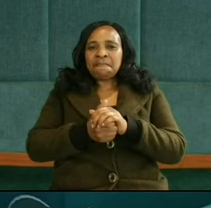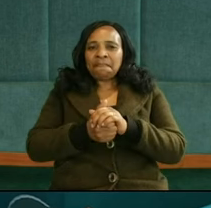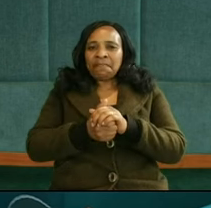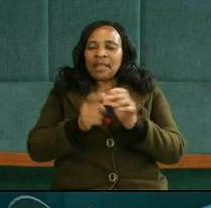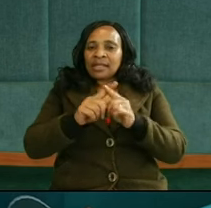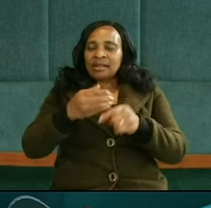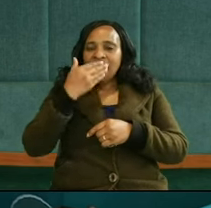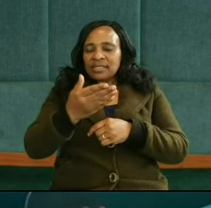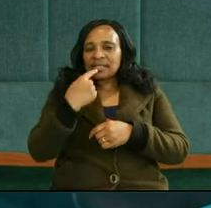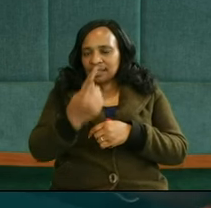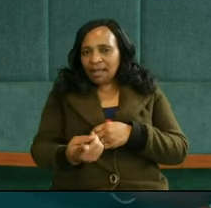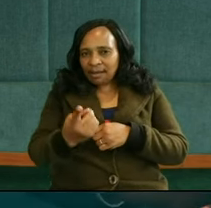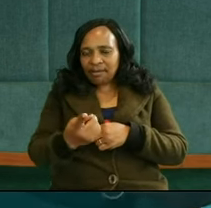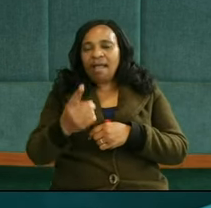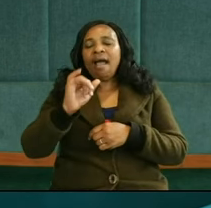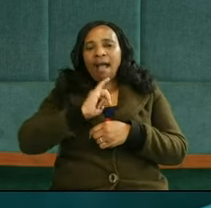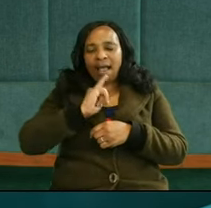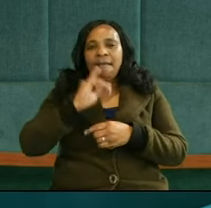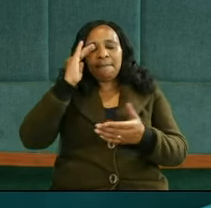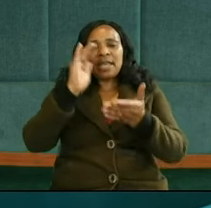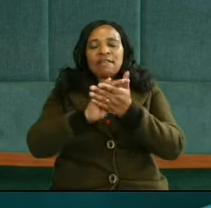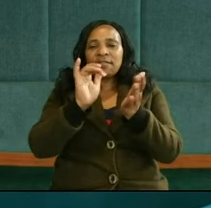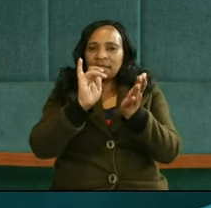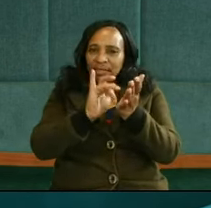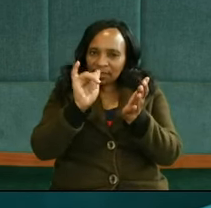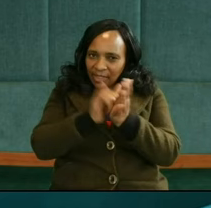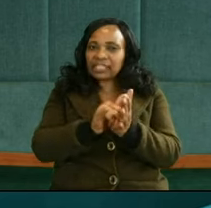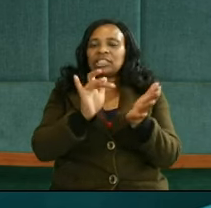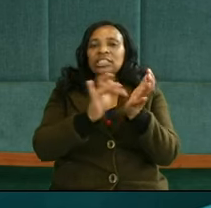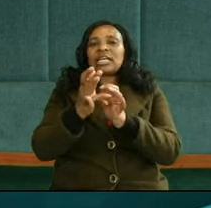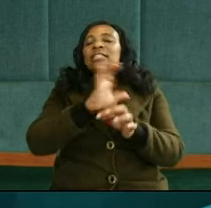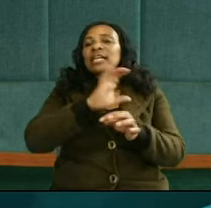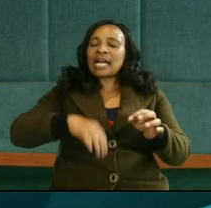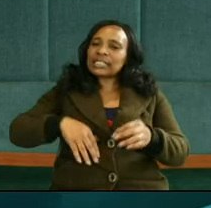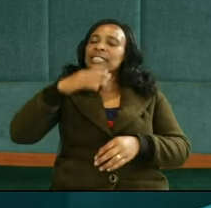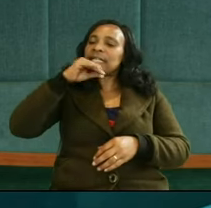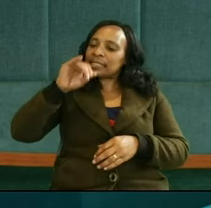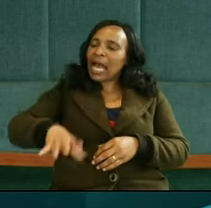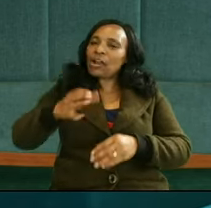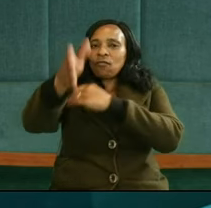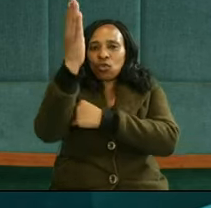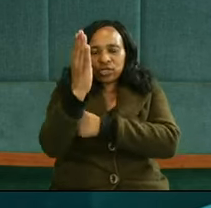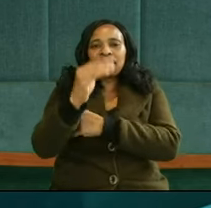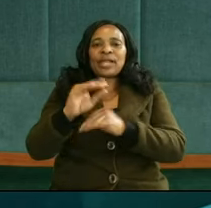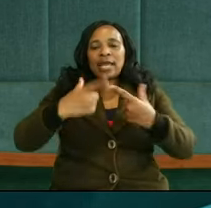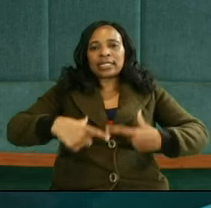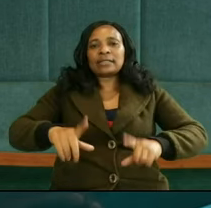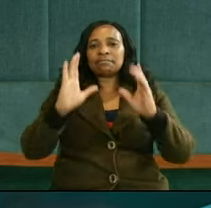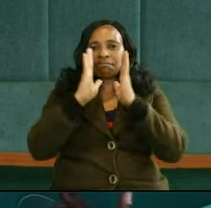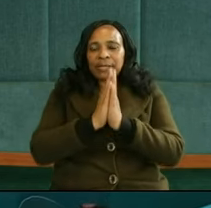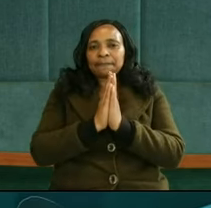And he answered and said, 'I believe that Jesus Christ is the Son of God.'" Shall we pray?